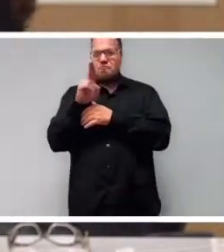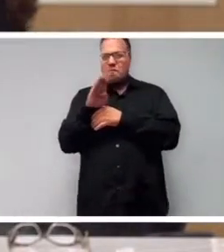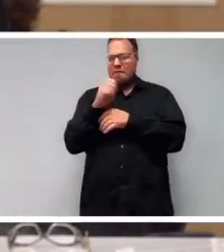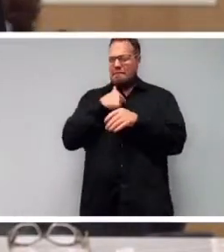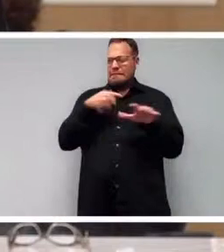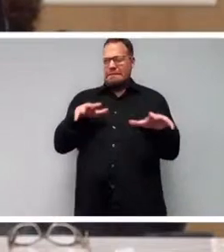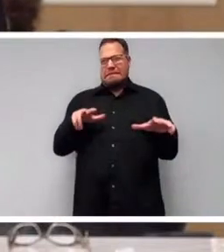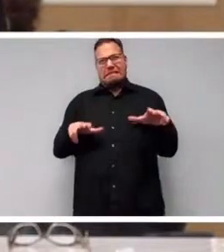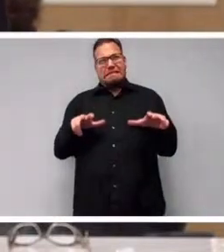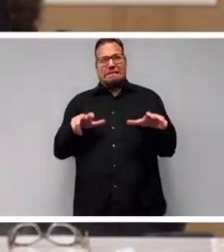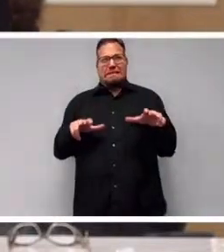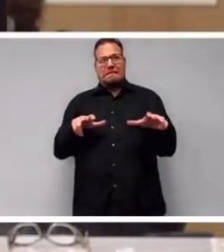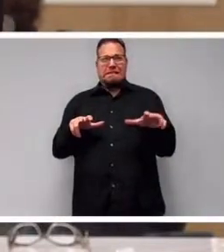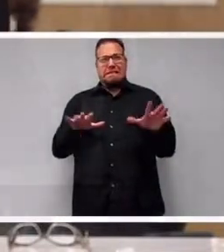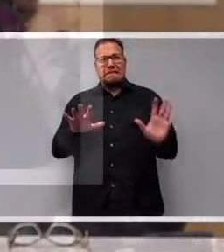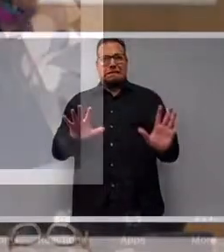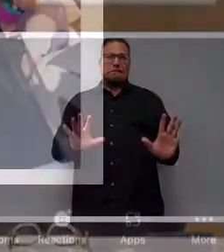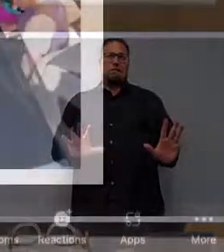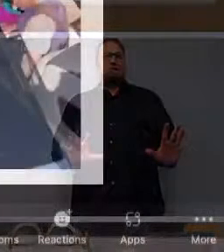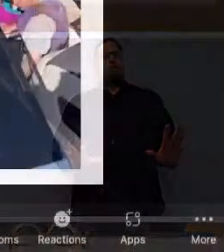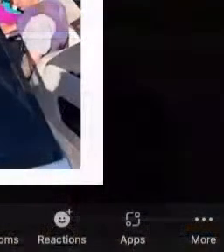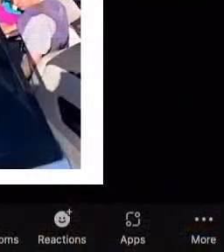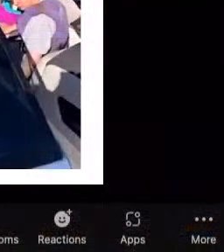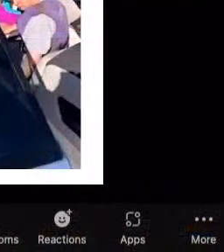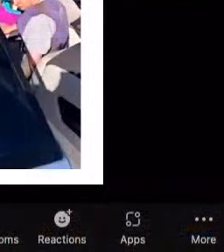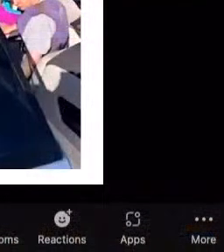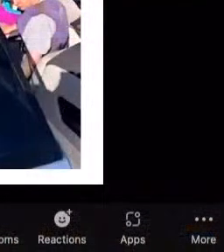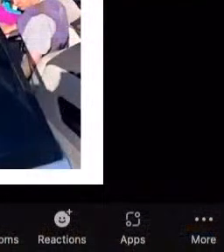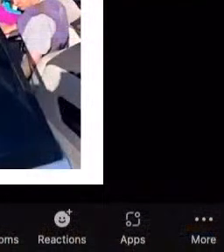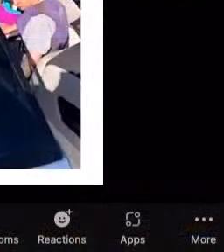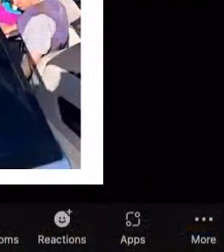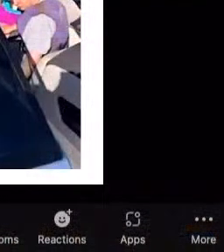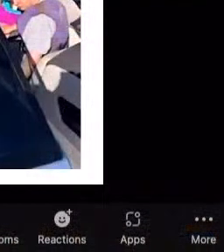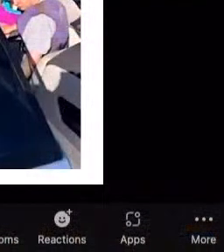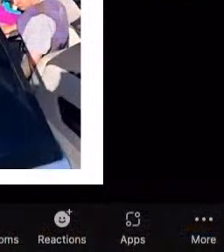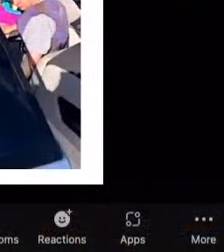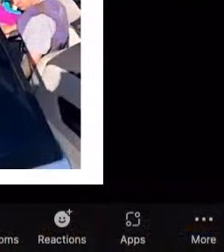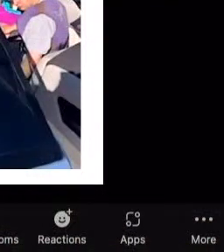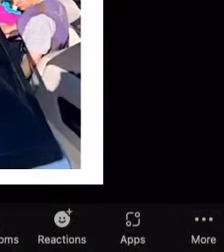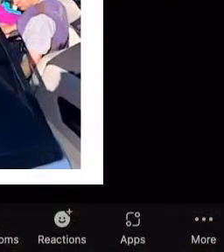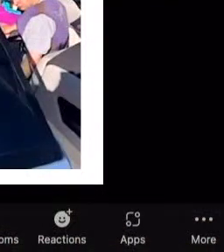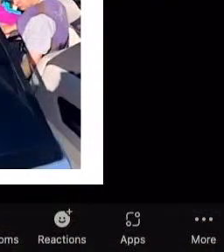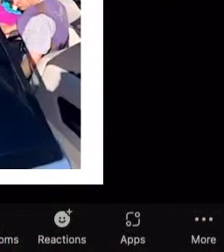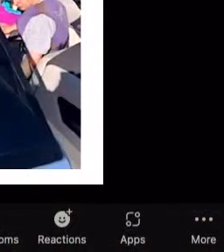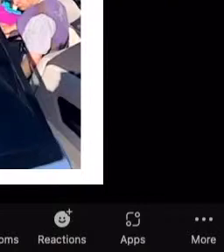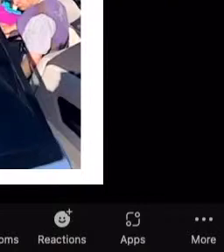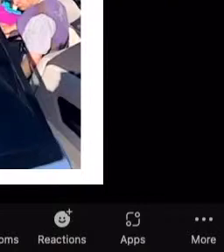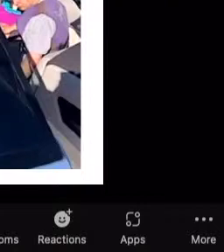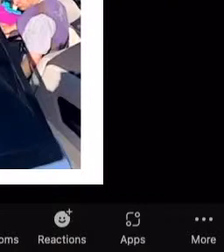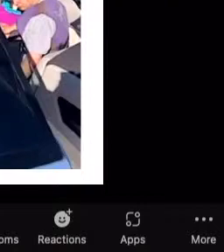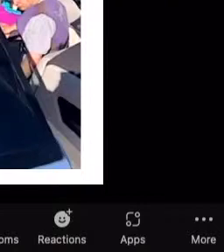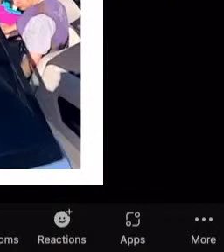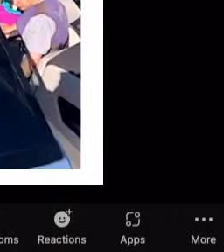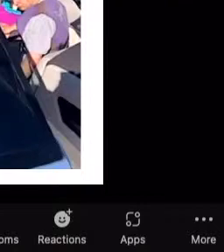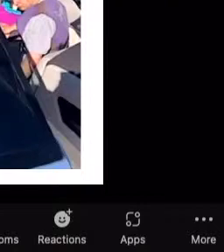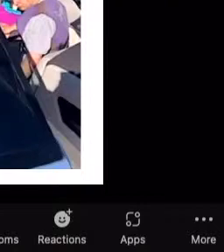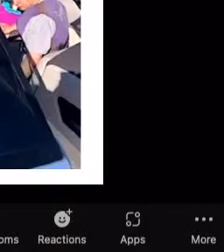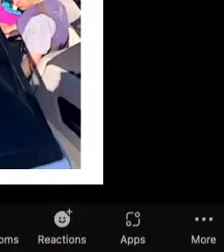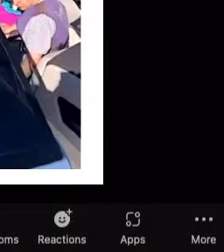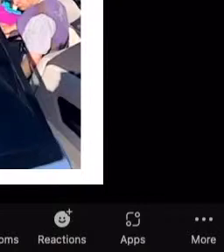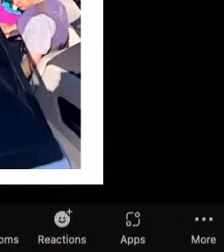they, the staff are so amazing, and they're so good at saying, but Melissa, they're going to do that as adults, so we should probably teach it